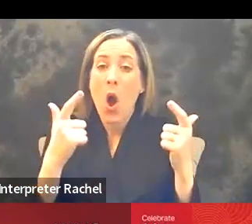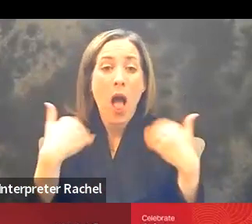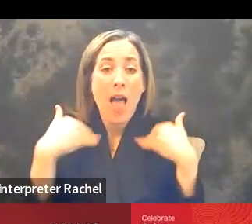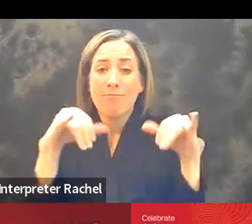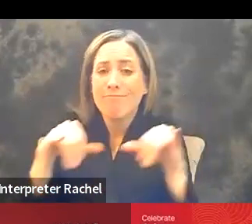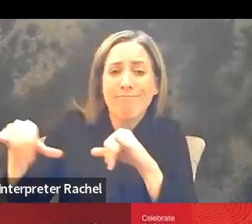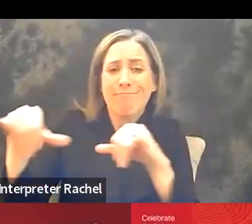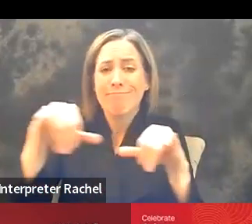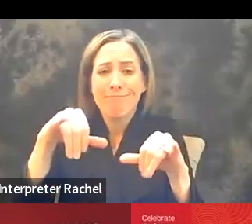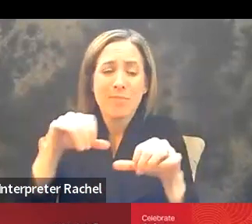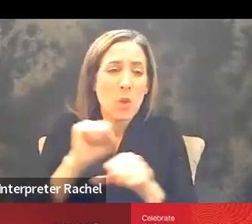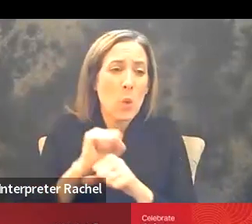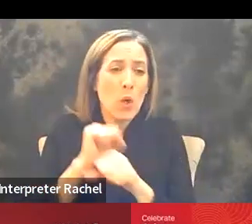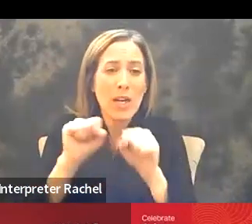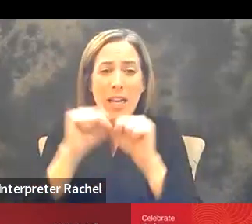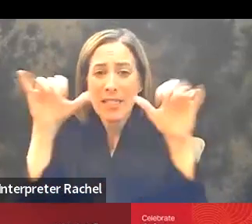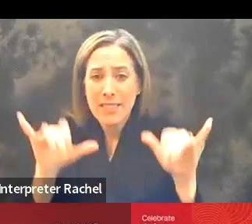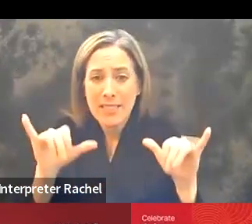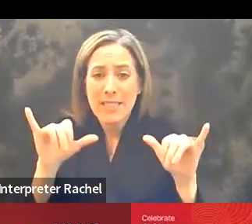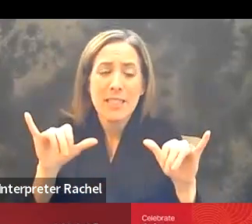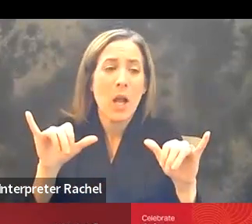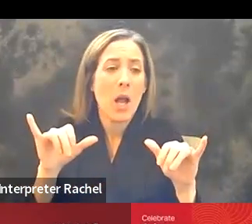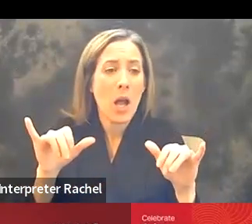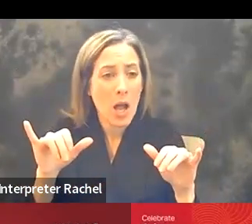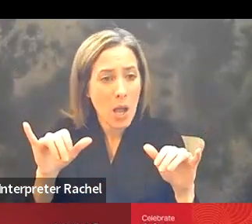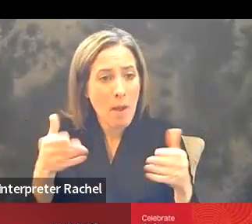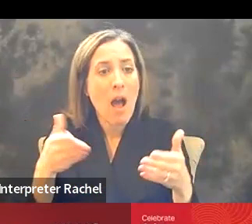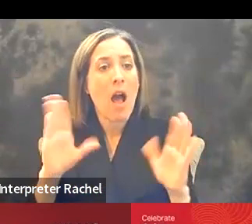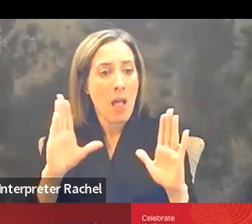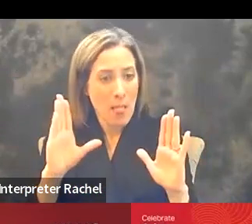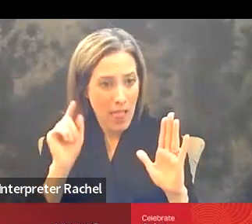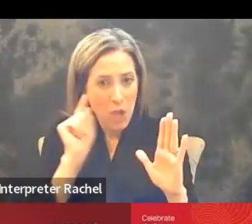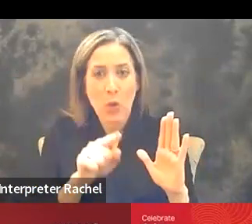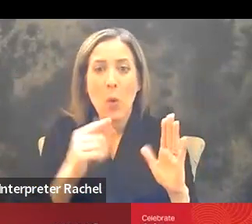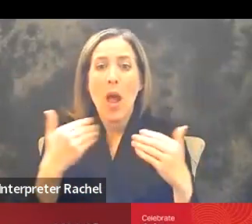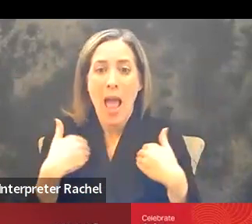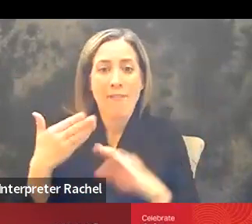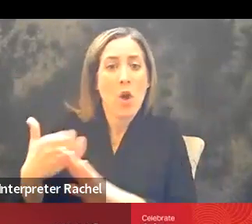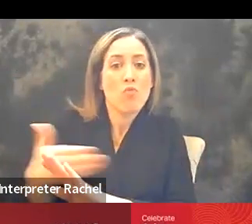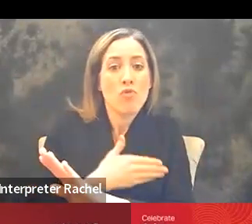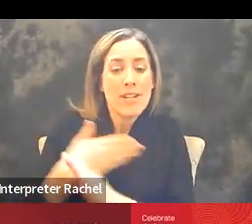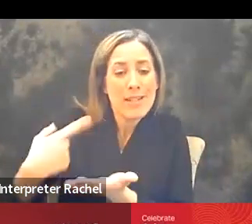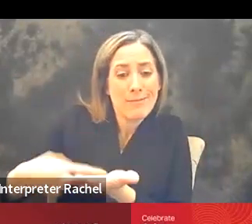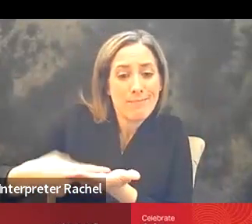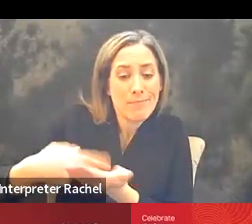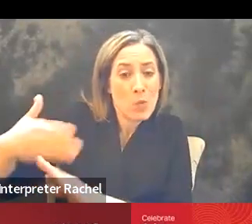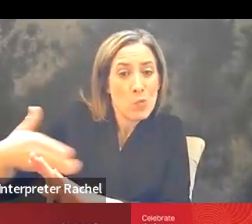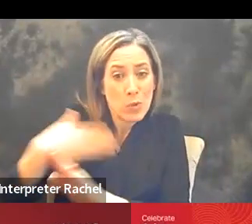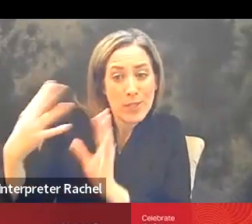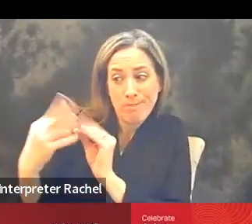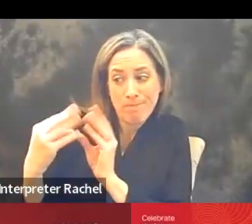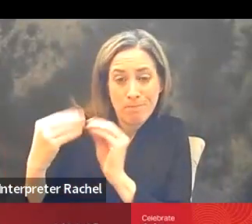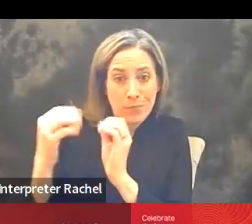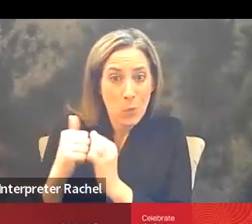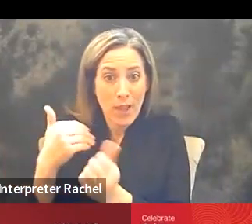luxury of working perhaps in a system that allows you to have pre-sessions or conversations with the provider ahead of time to plan for that